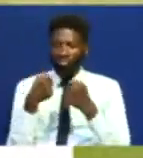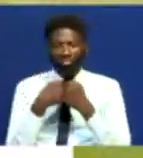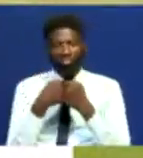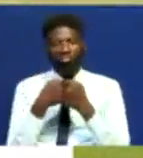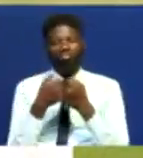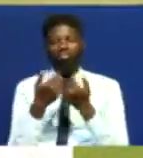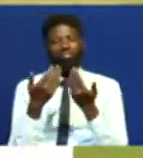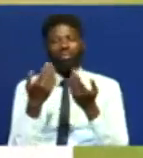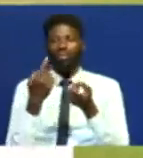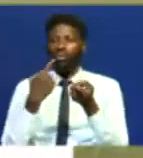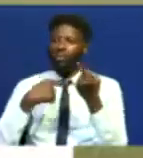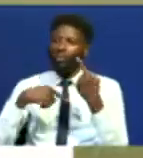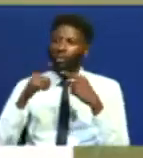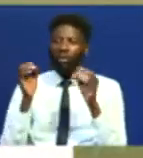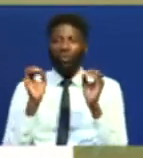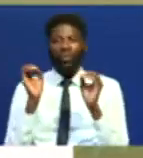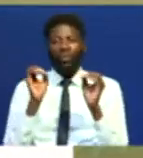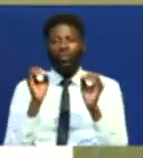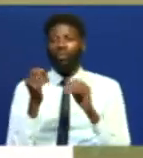drawing twice and losing once.